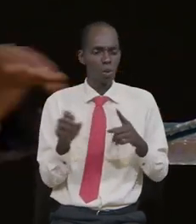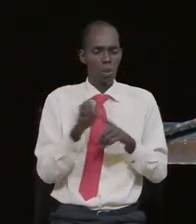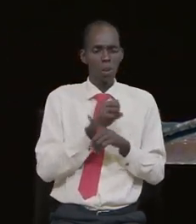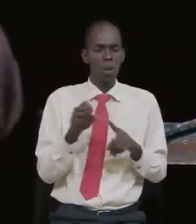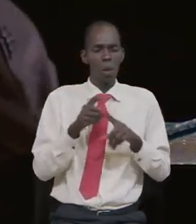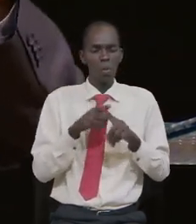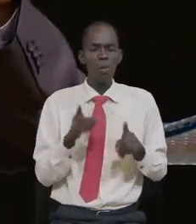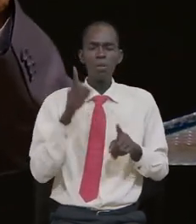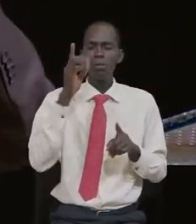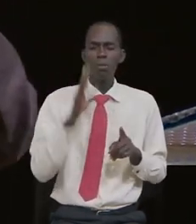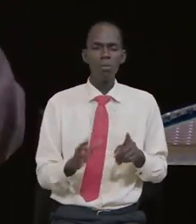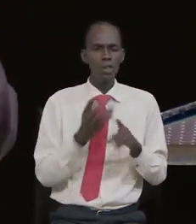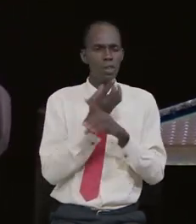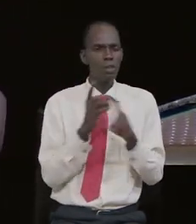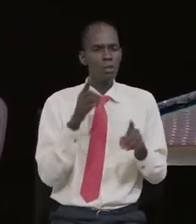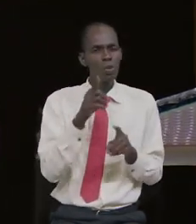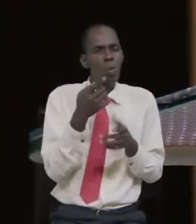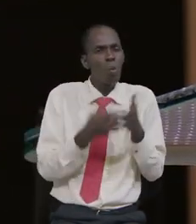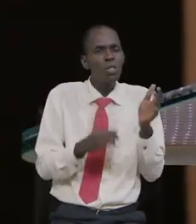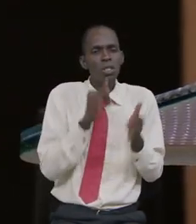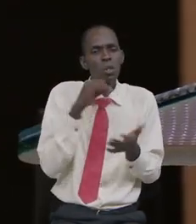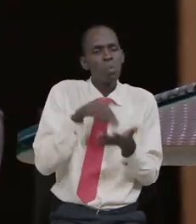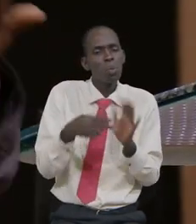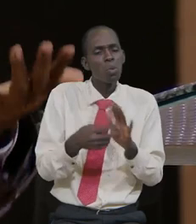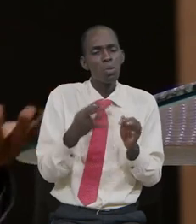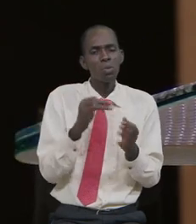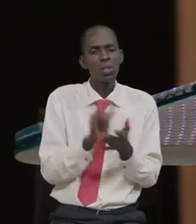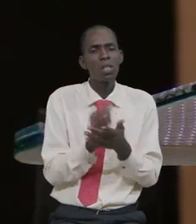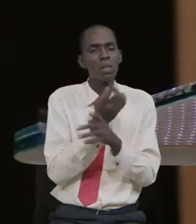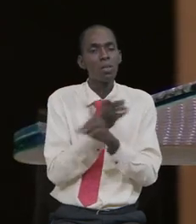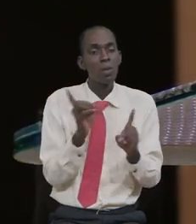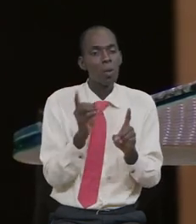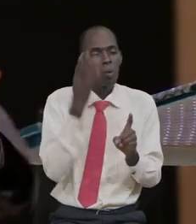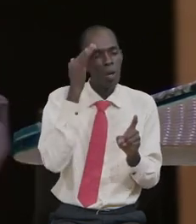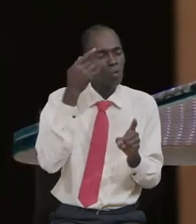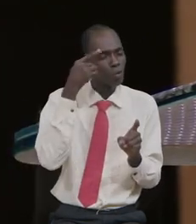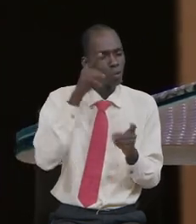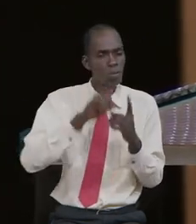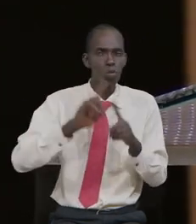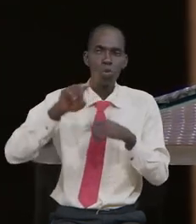you. What's the purpose of that deliverance? To go out again for the morning cry.